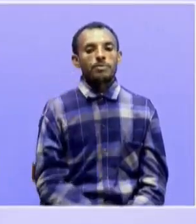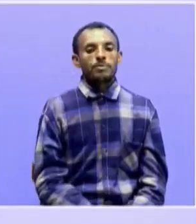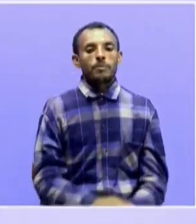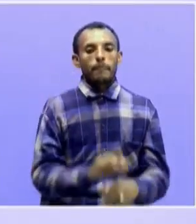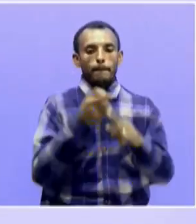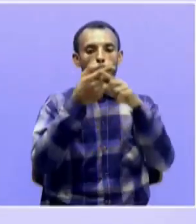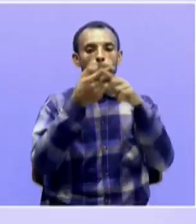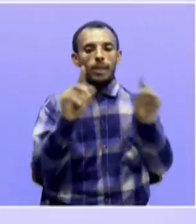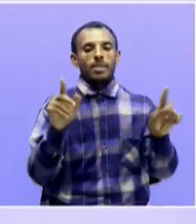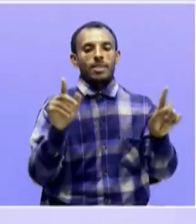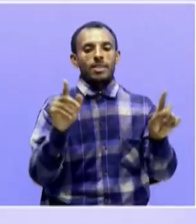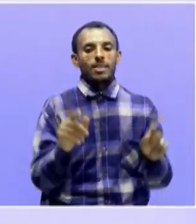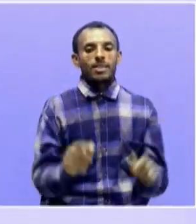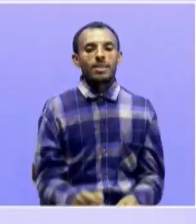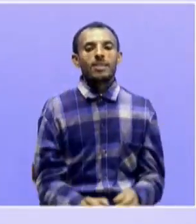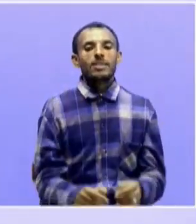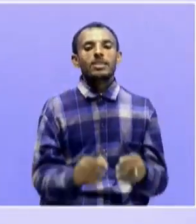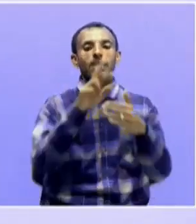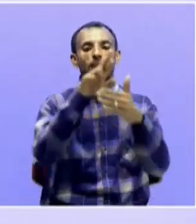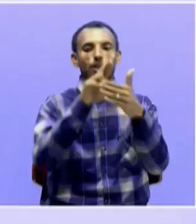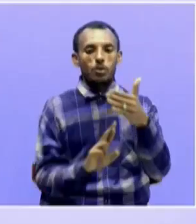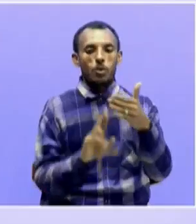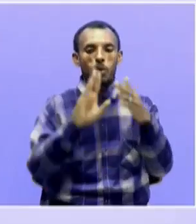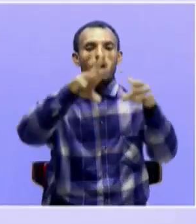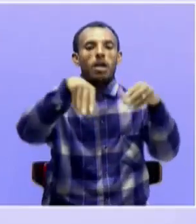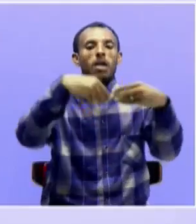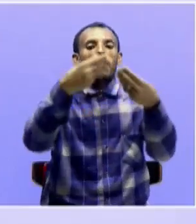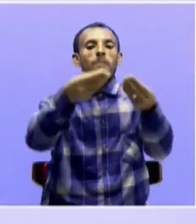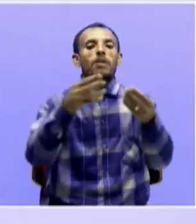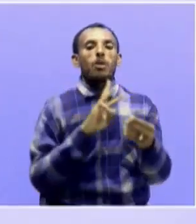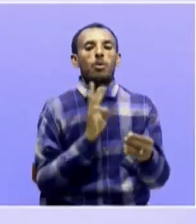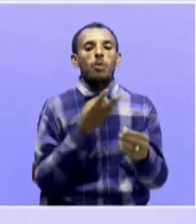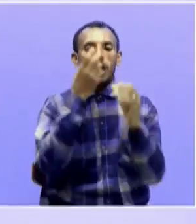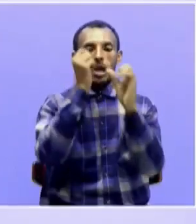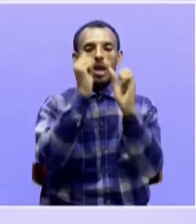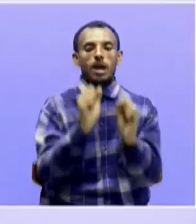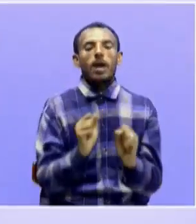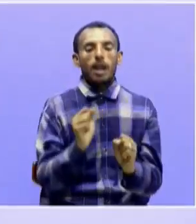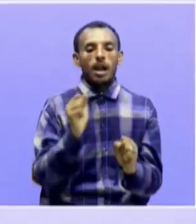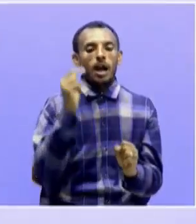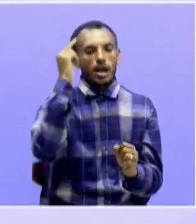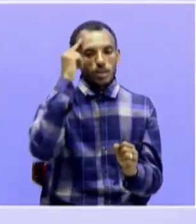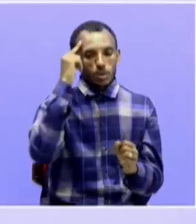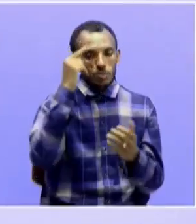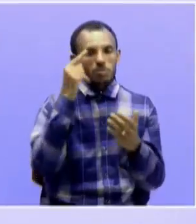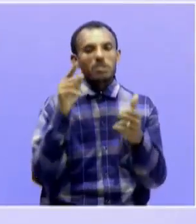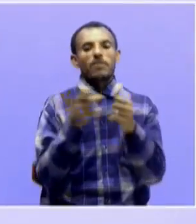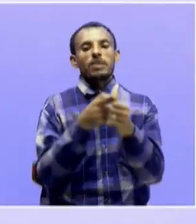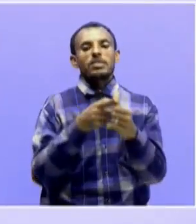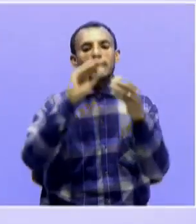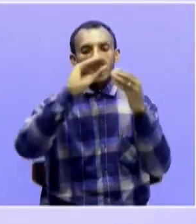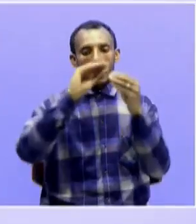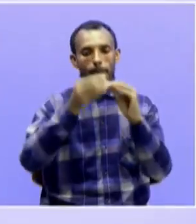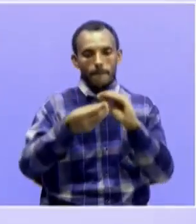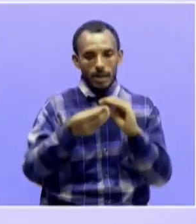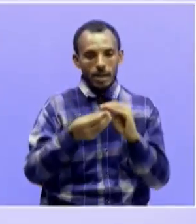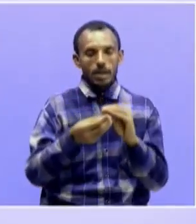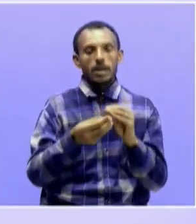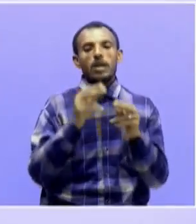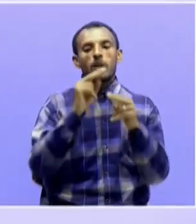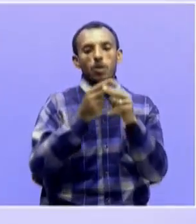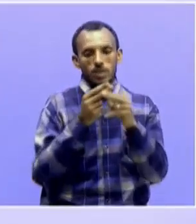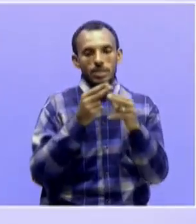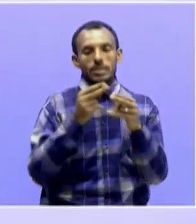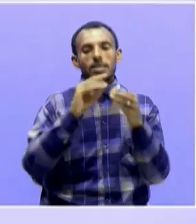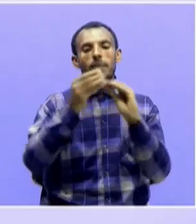but the ratio is given, we can assume the first number to be, this is in the lowest term,